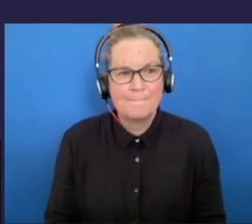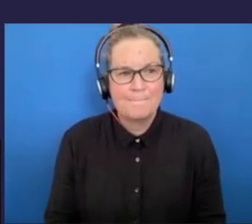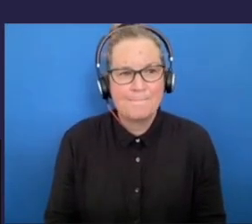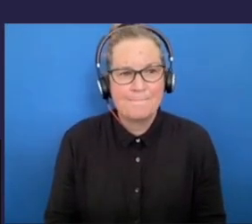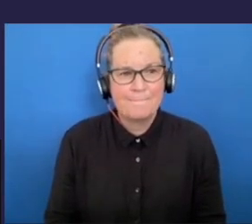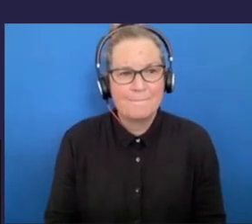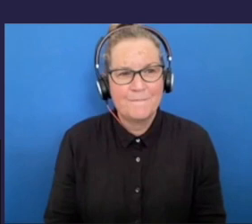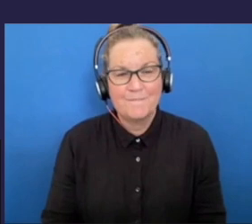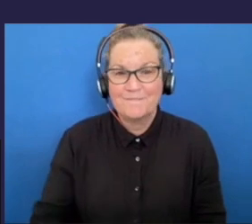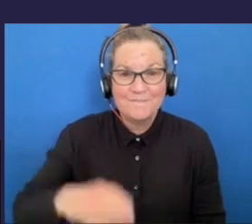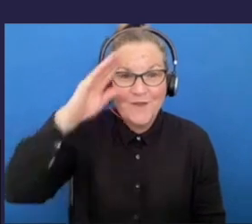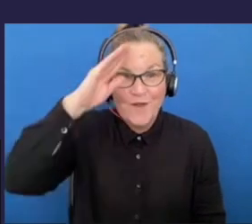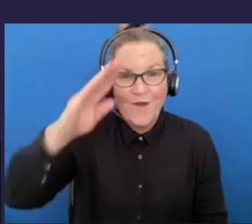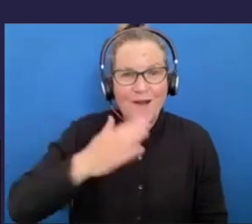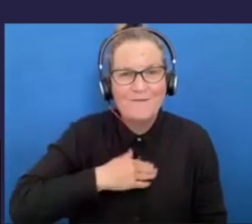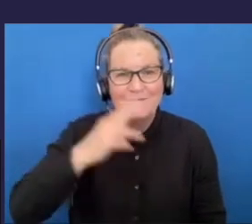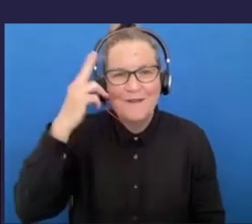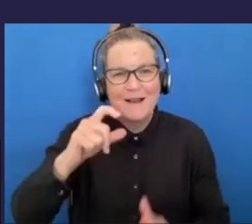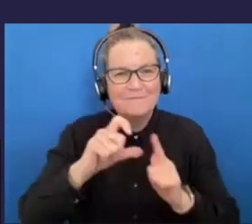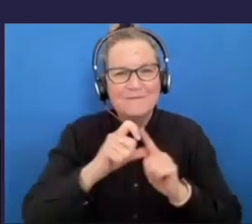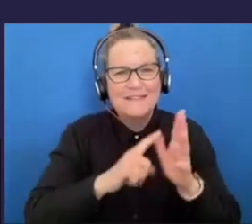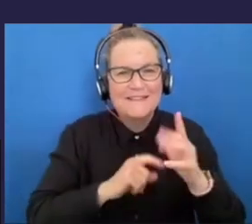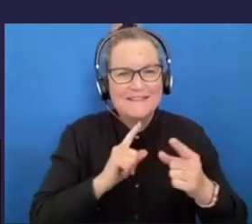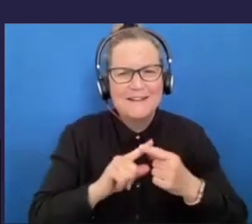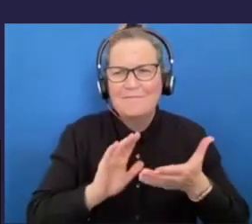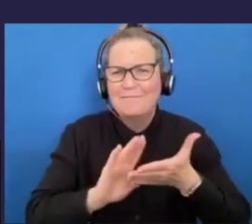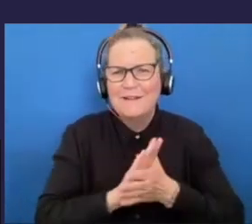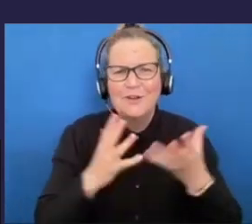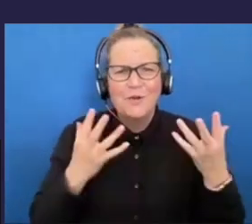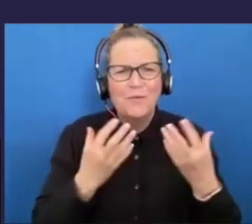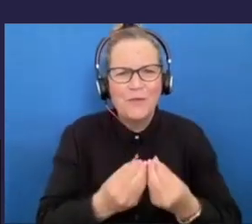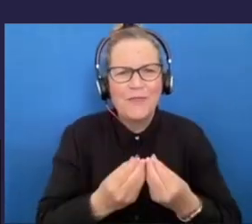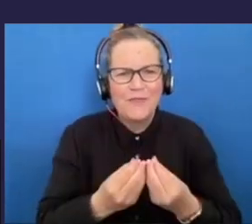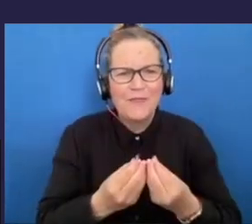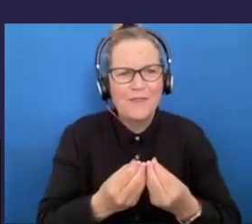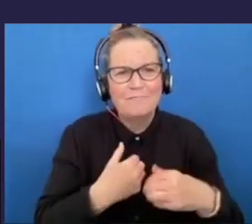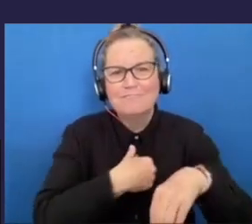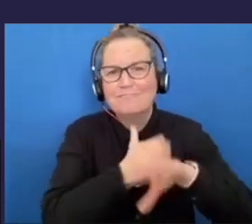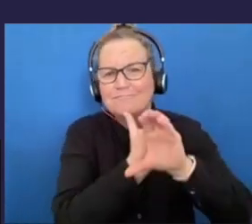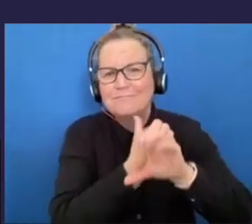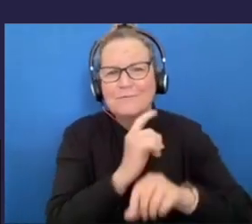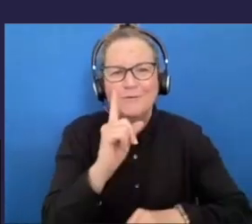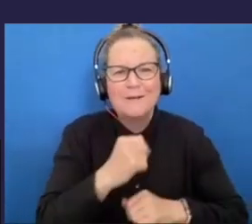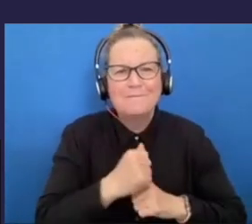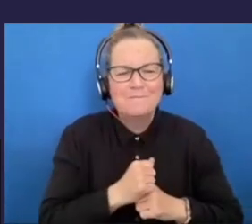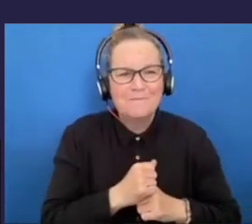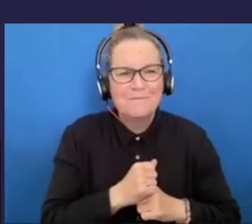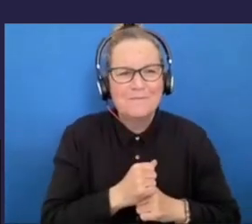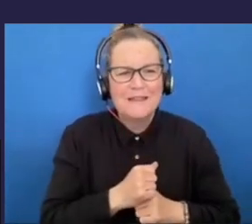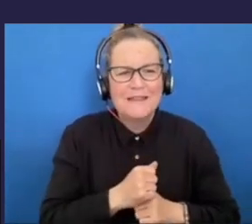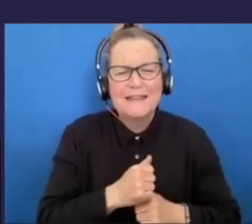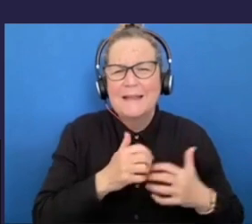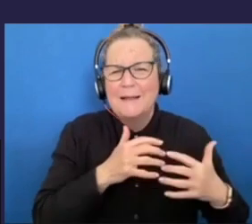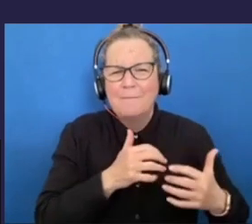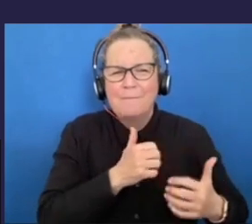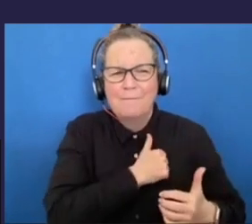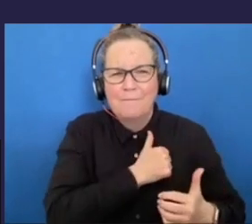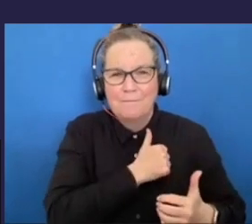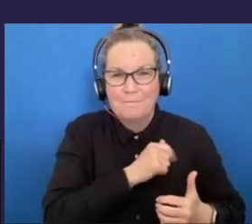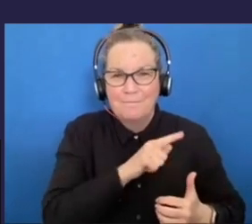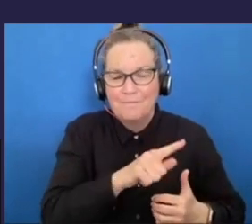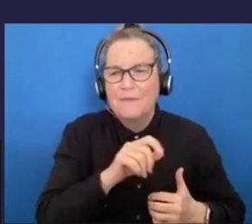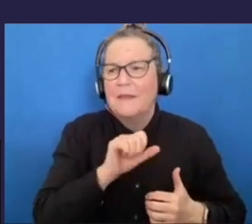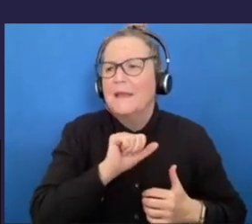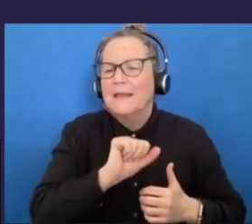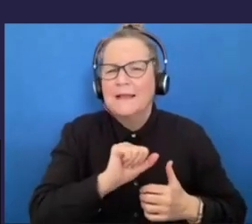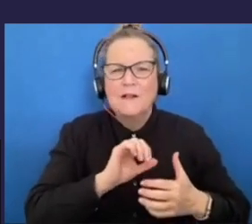Hi, my name is Dileo, and it's a pleasure to be with you virtually today. I'm excited to be able to talk to you about social belonging at work for people